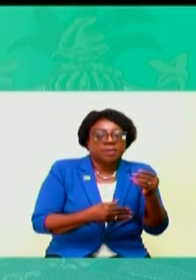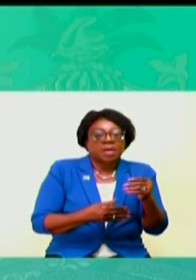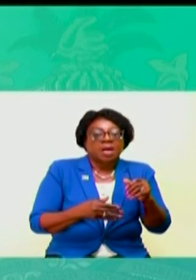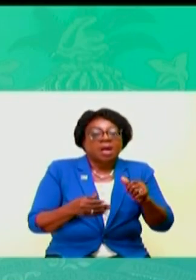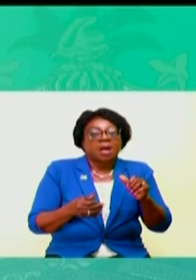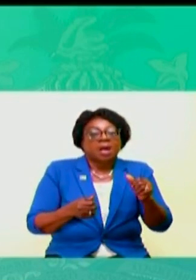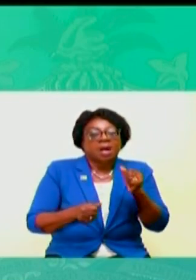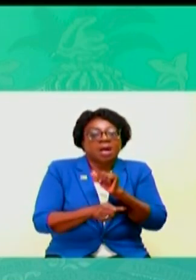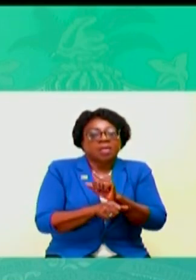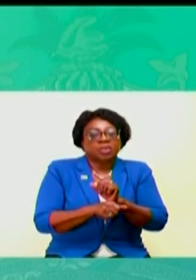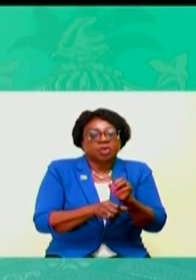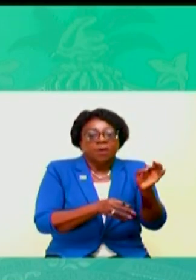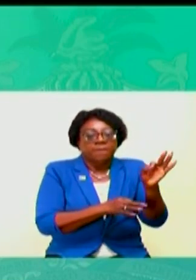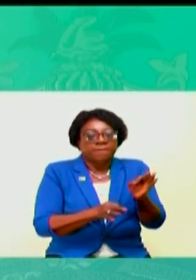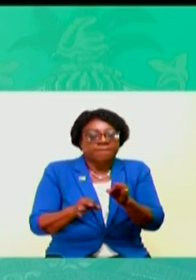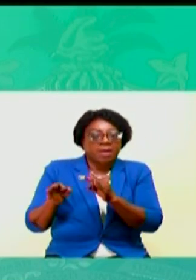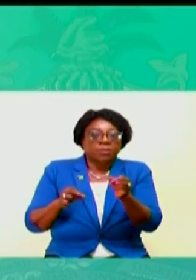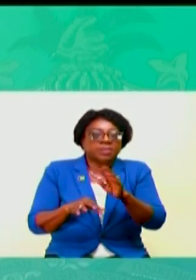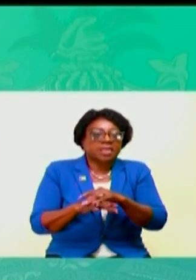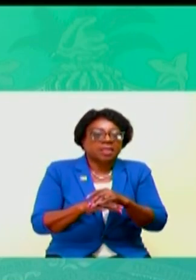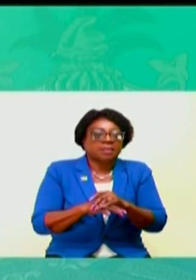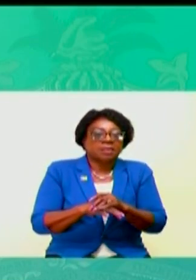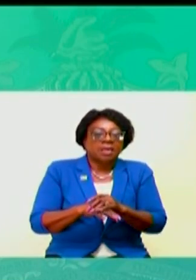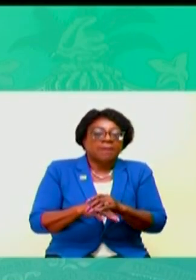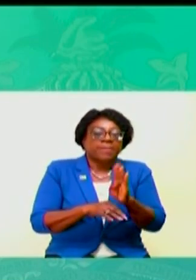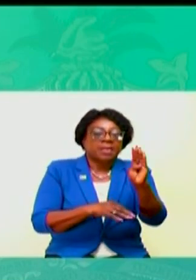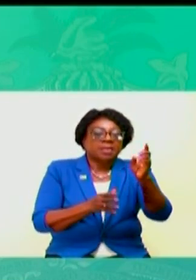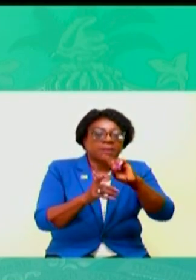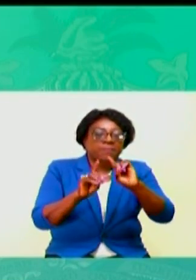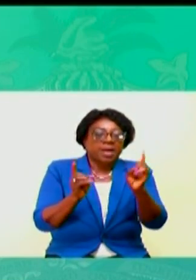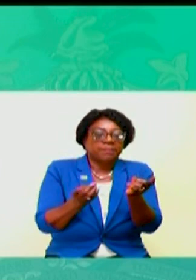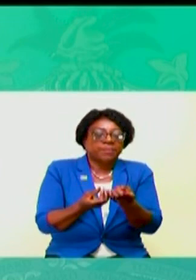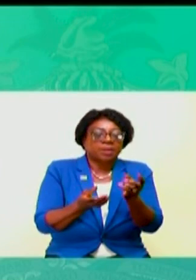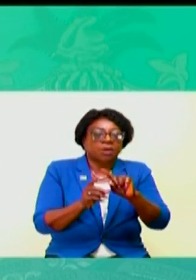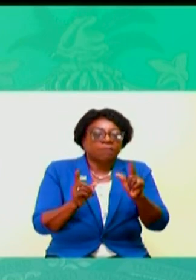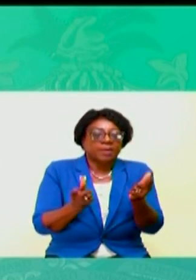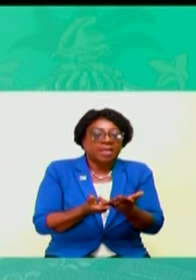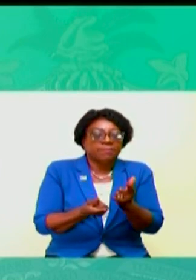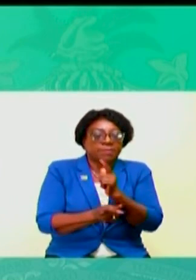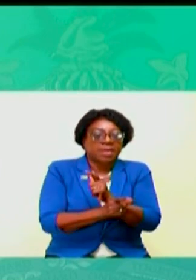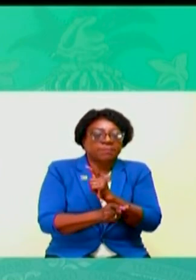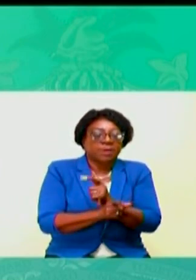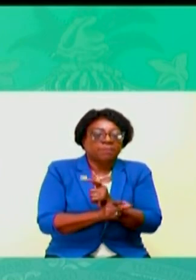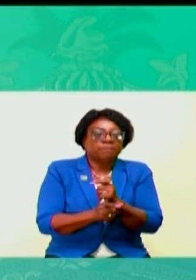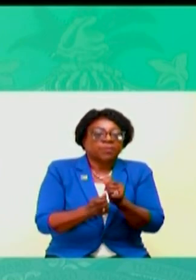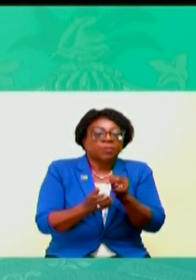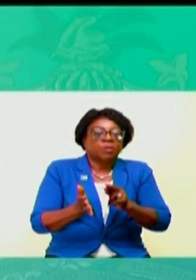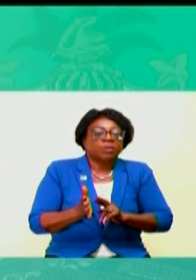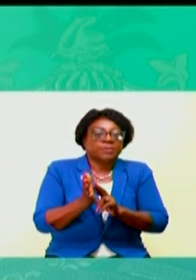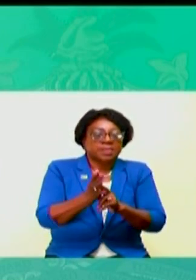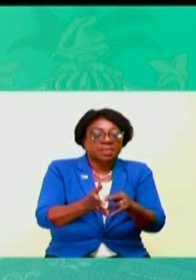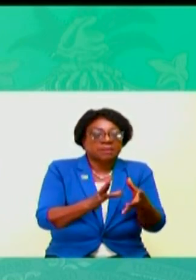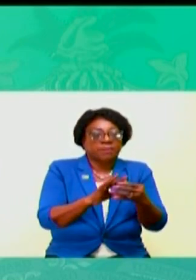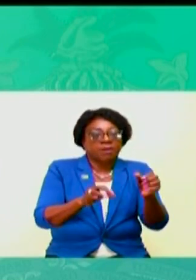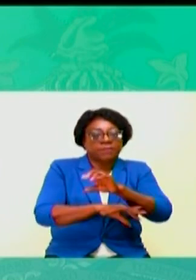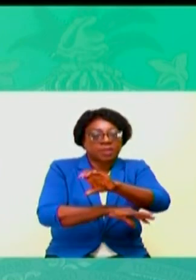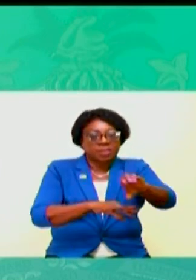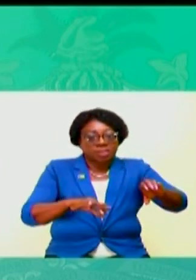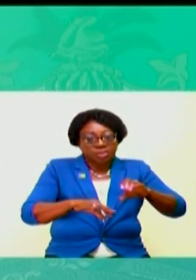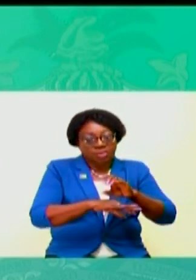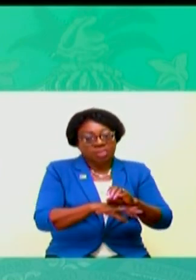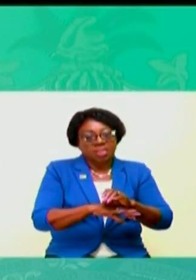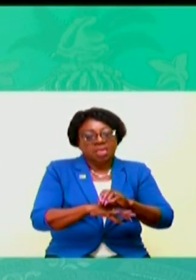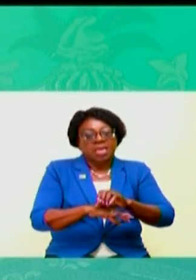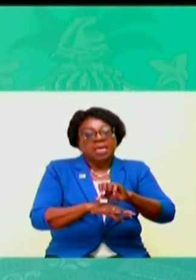High School, Faith Avenue South, by the Department of Labor in collaboration with the representatives of the constituencies in the